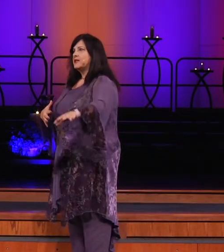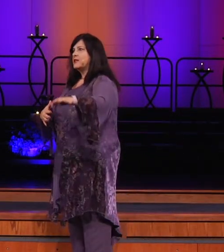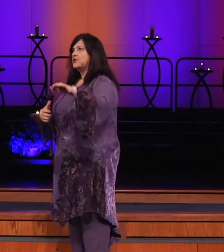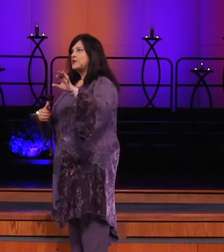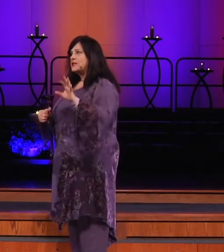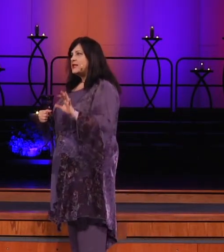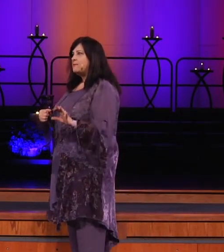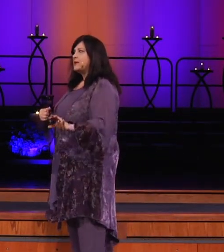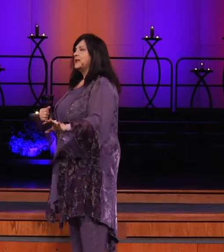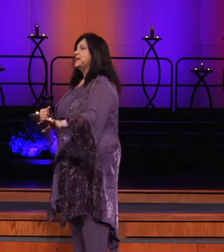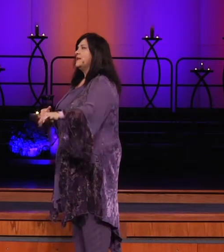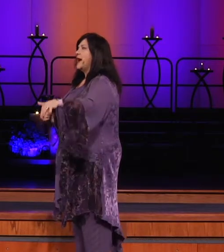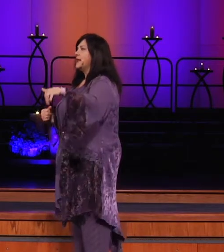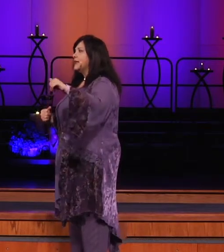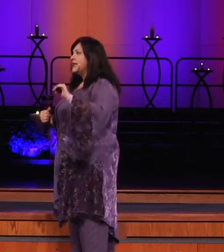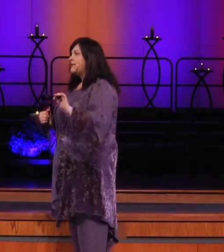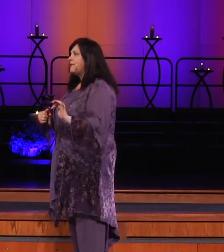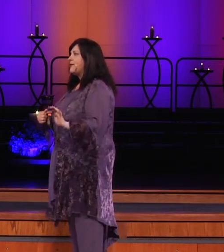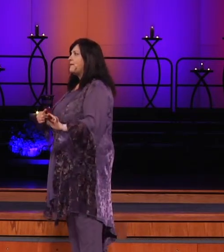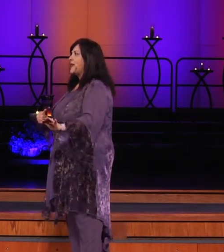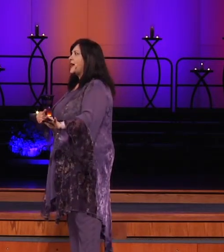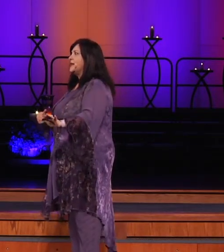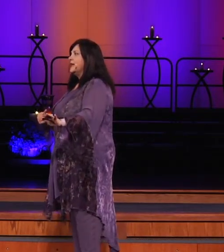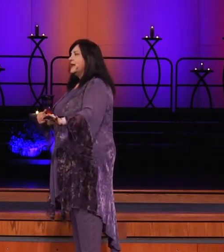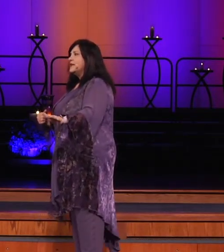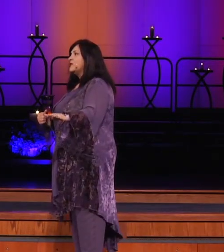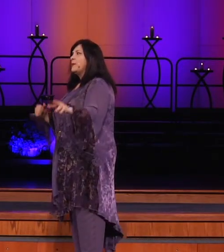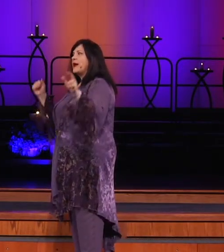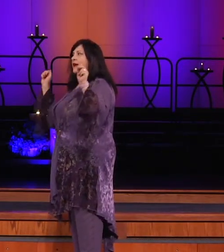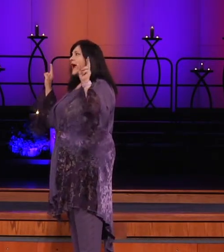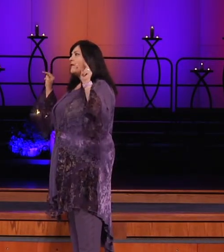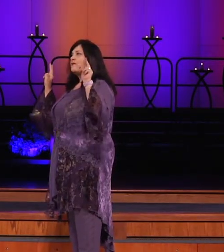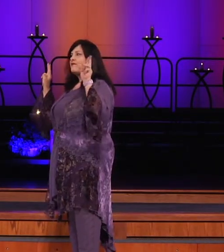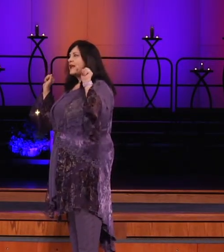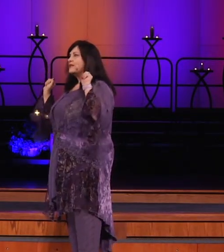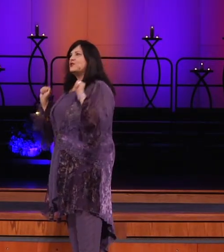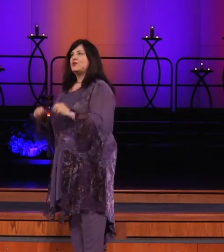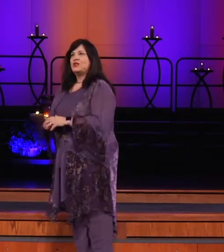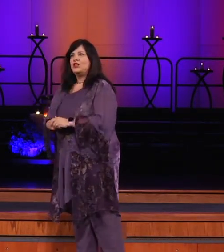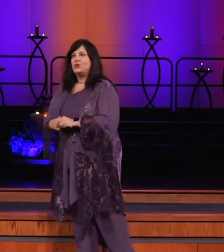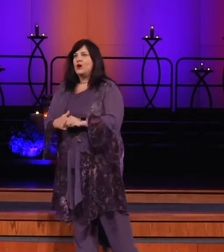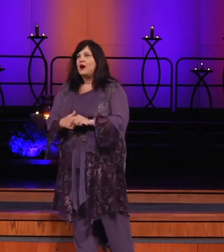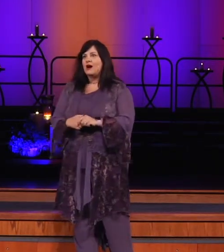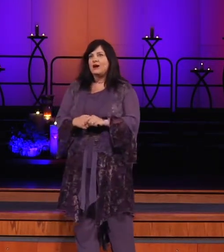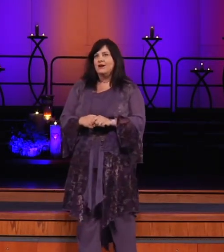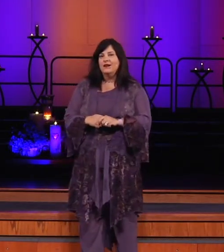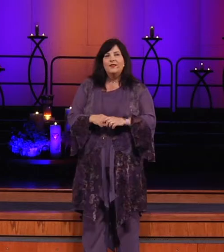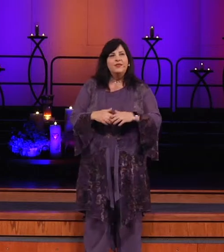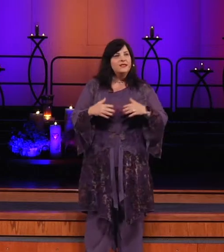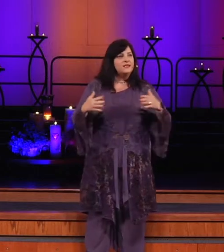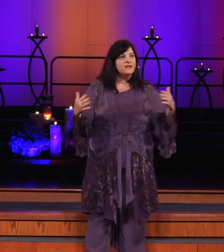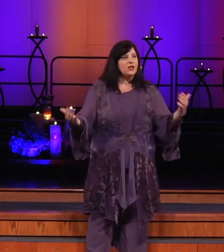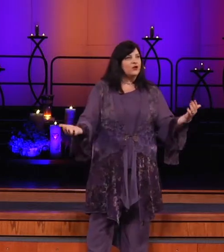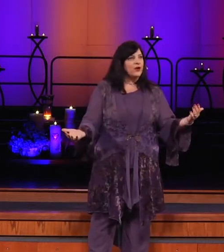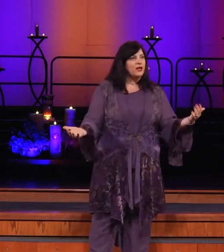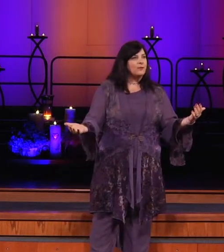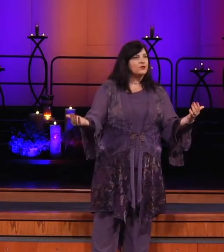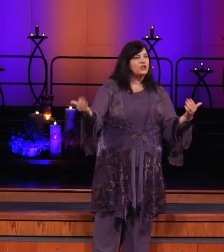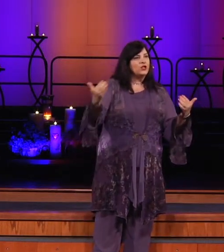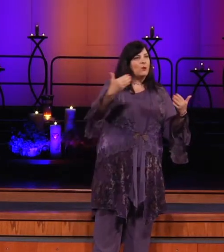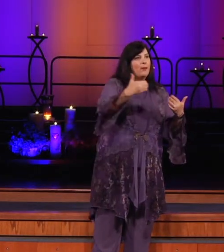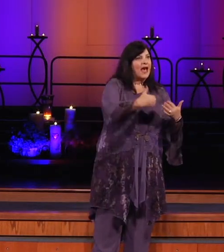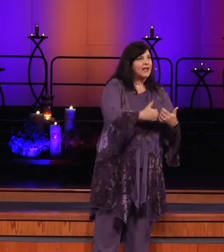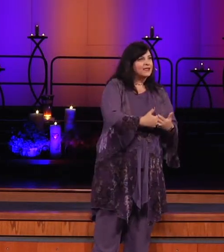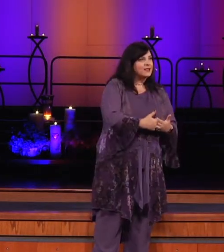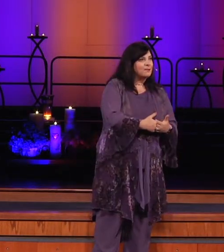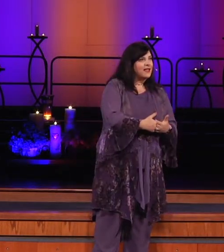able to continue to deepen into that and live from that. And so no matter how advanced you think you are, this is a great